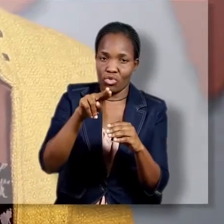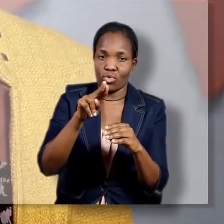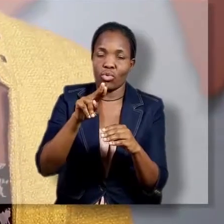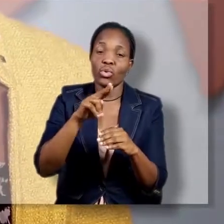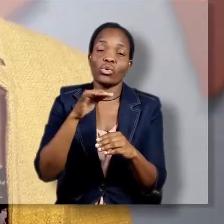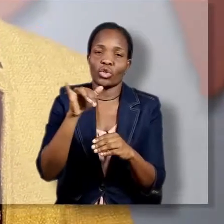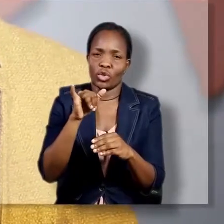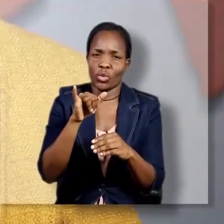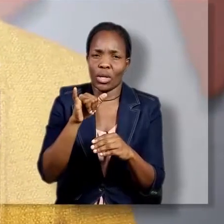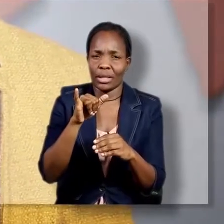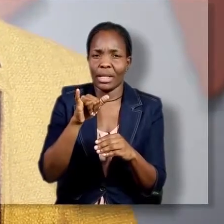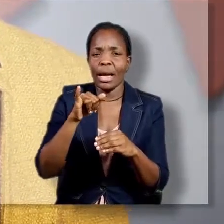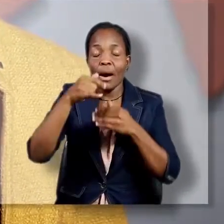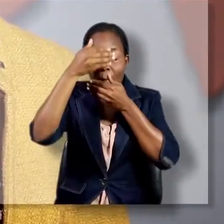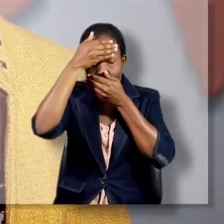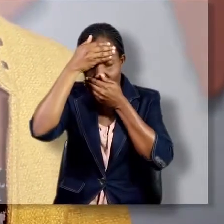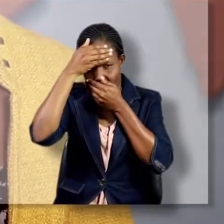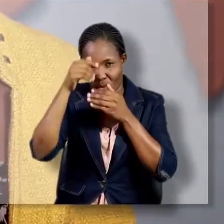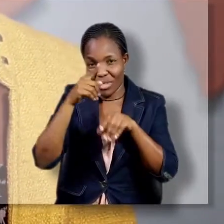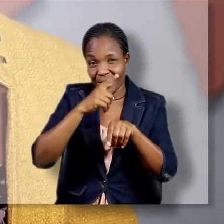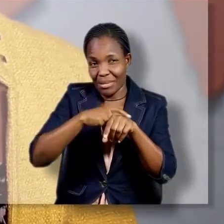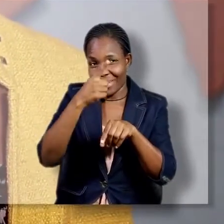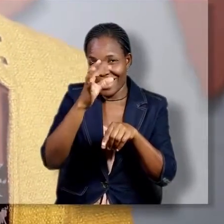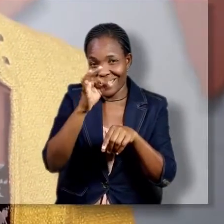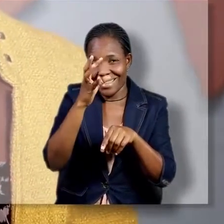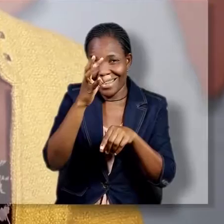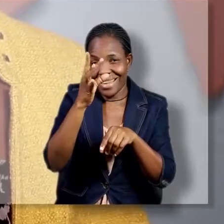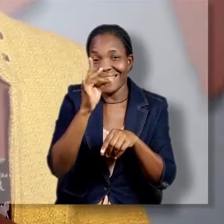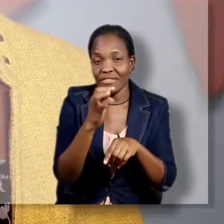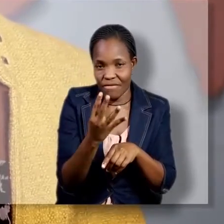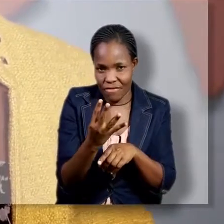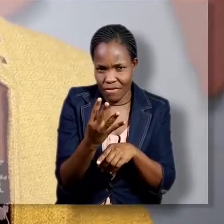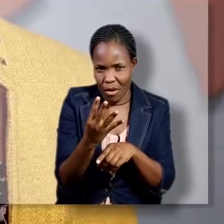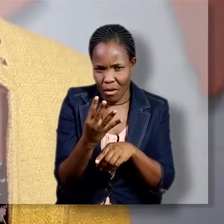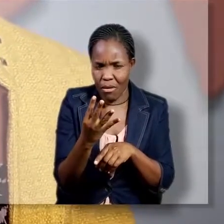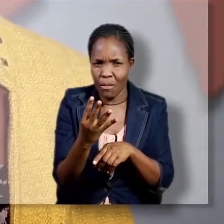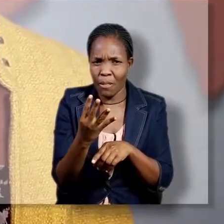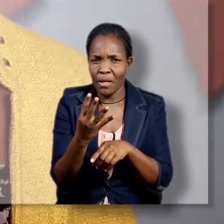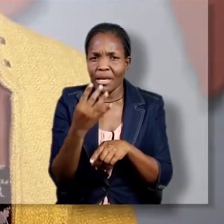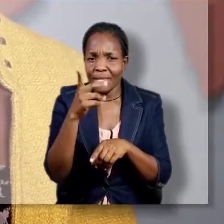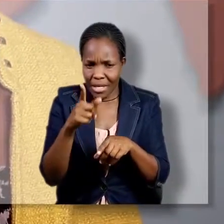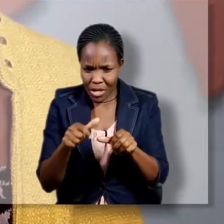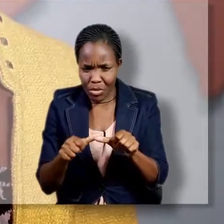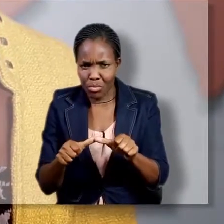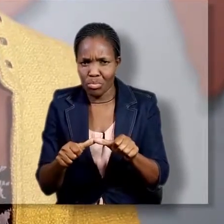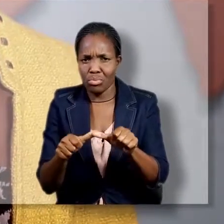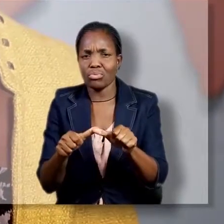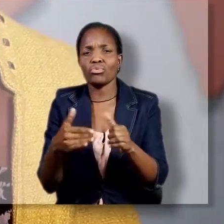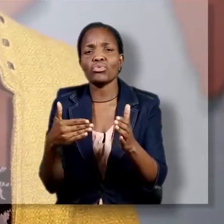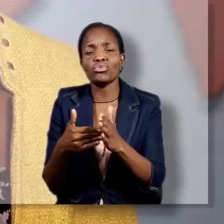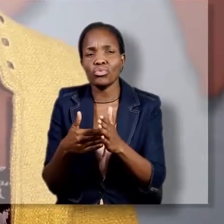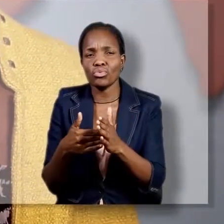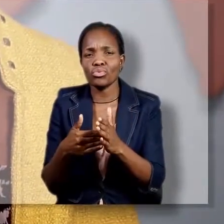Morocco, which left late in 1984. But on the whole, the continued internal divisions killed the efforts of